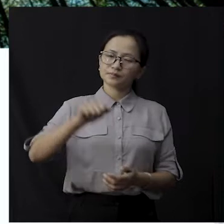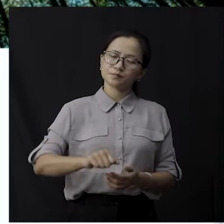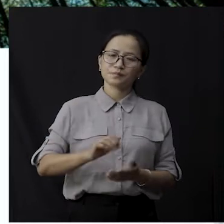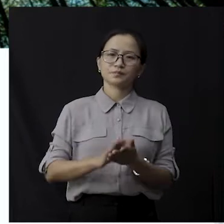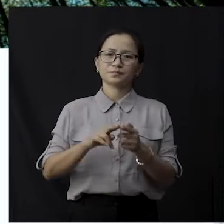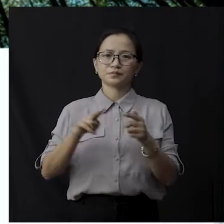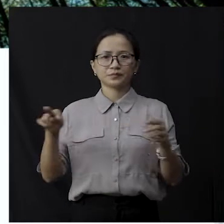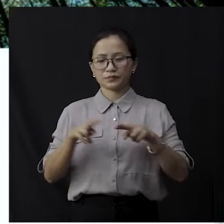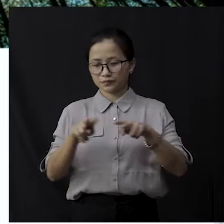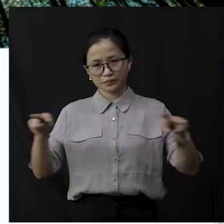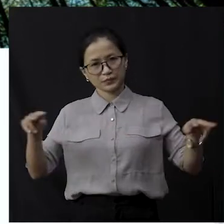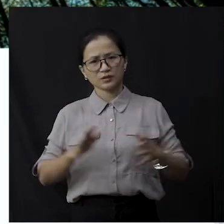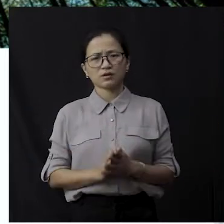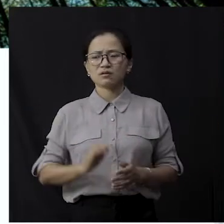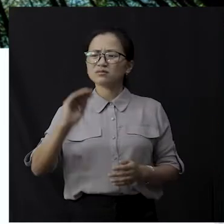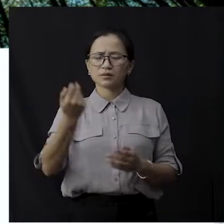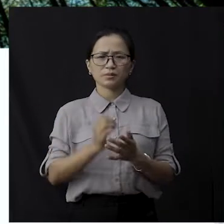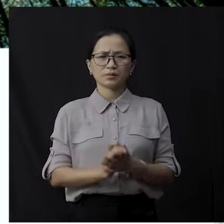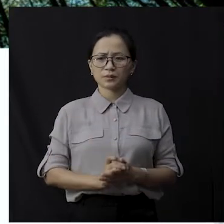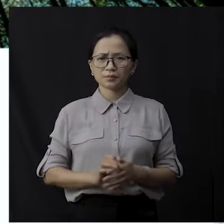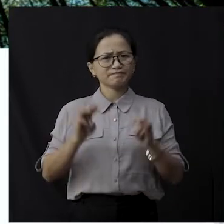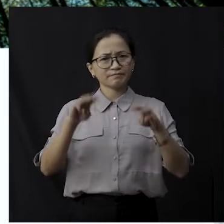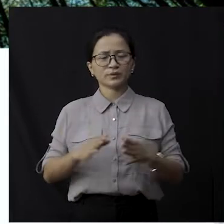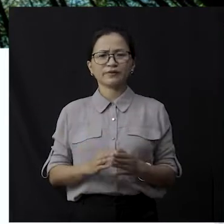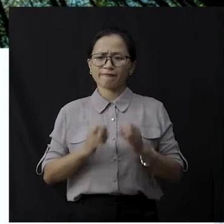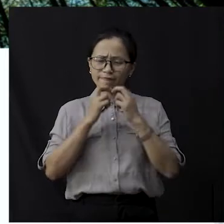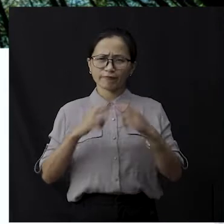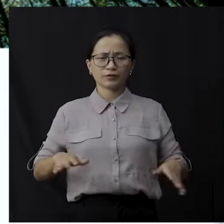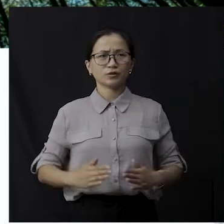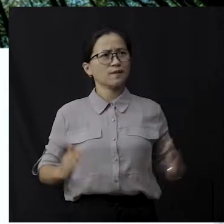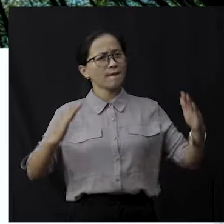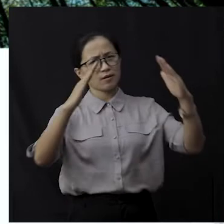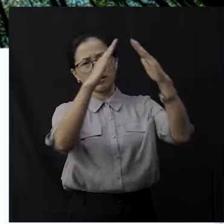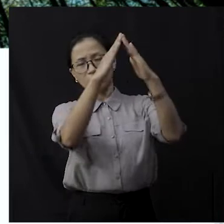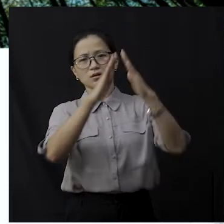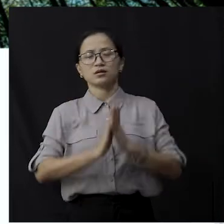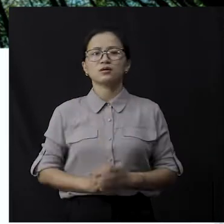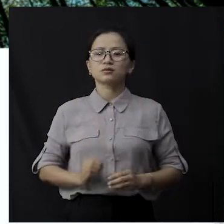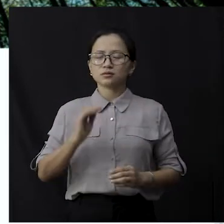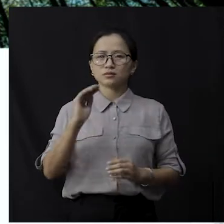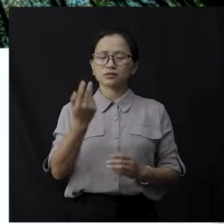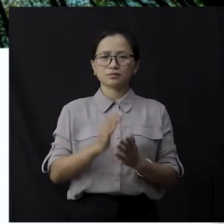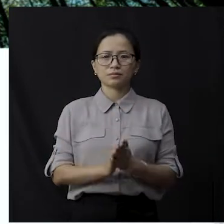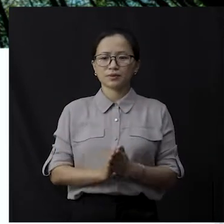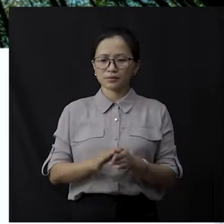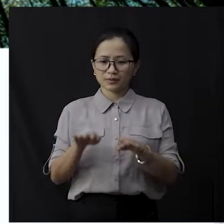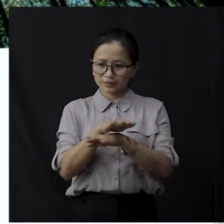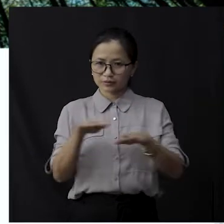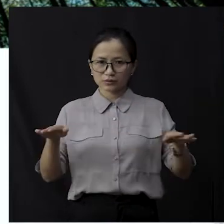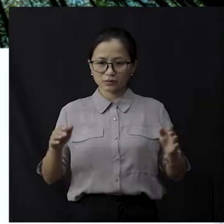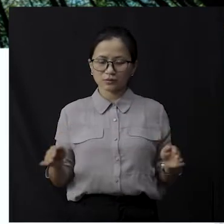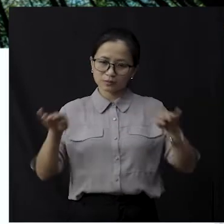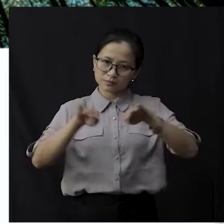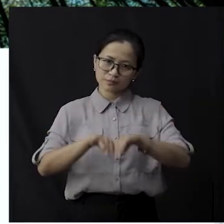can be different. Some may be very hilly, some may be plain, some may be slope.